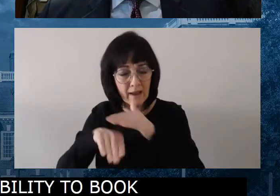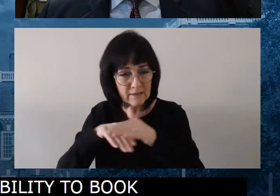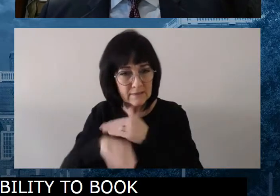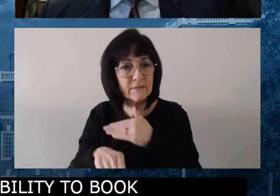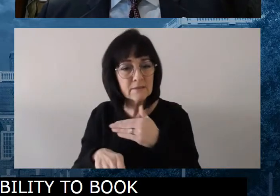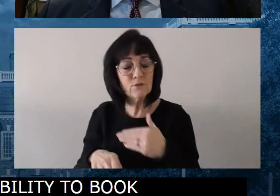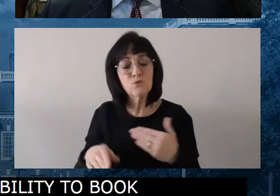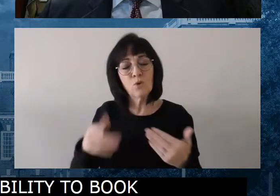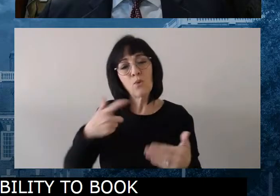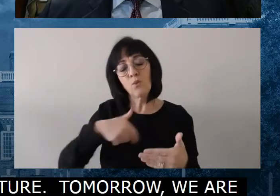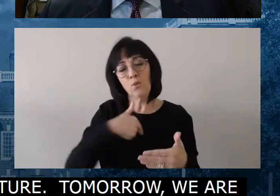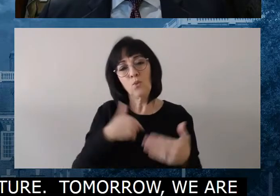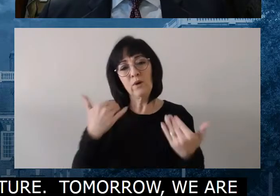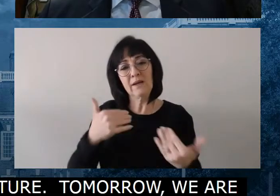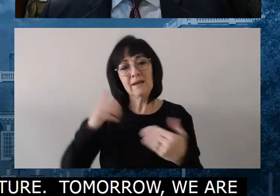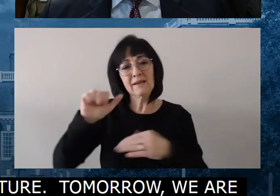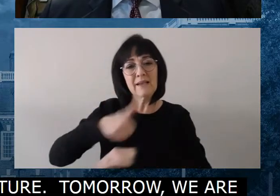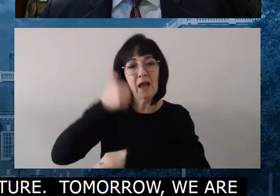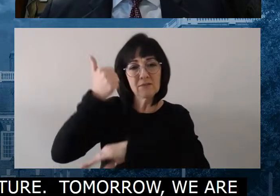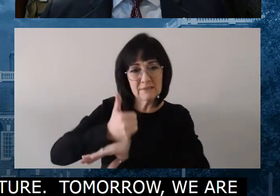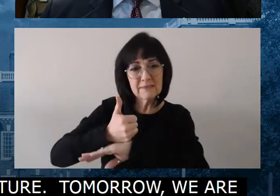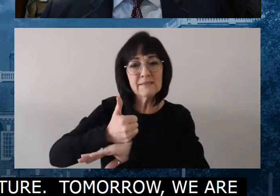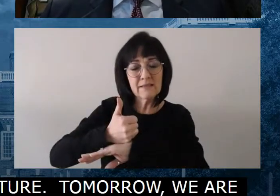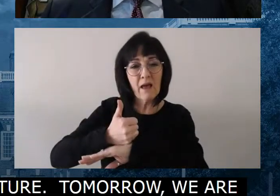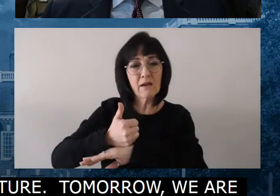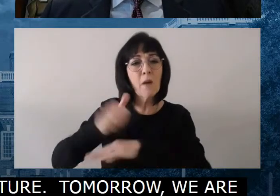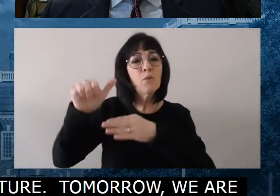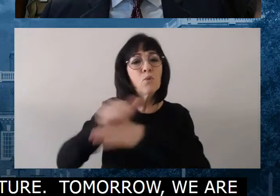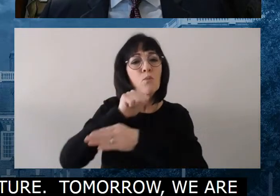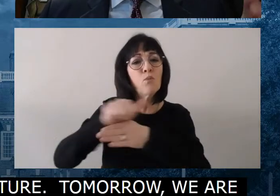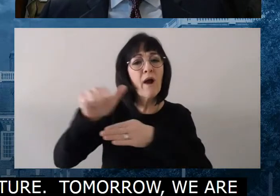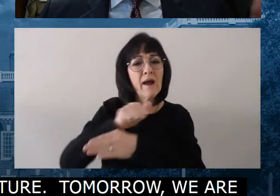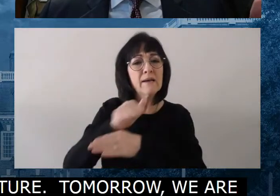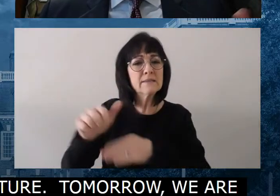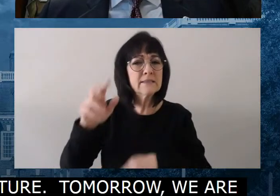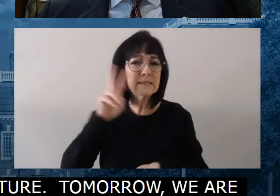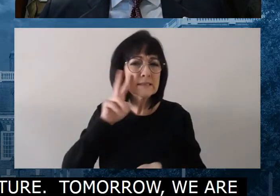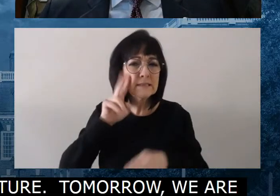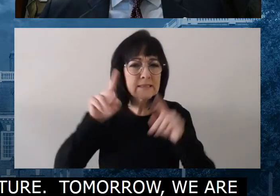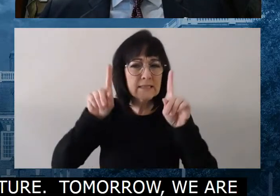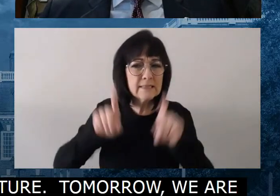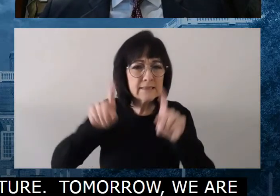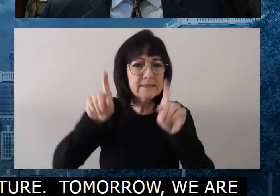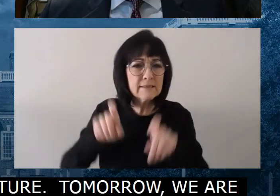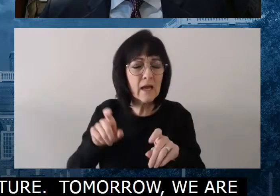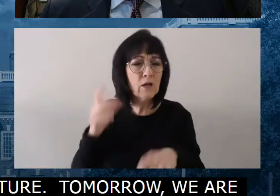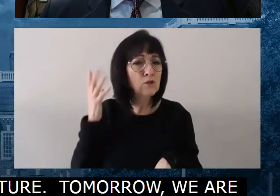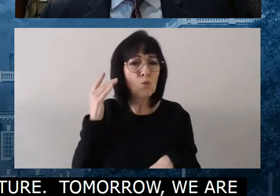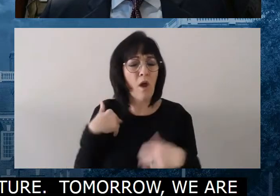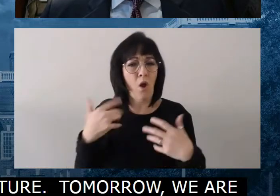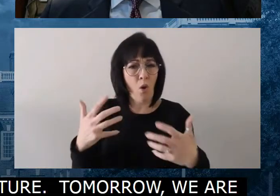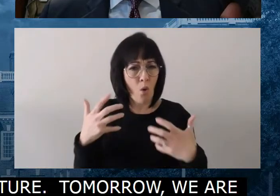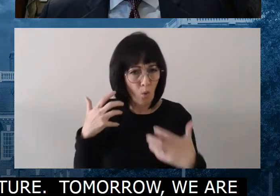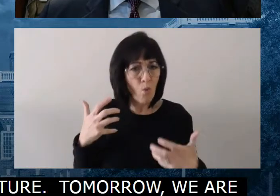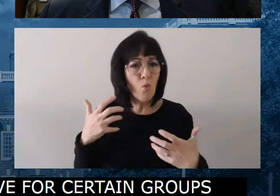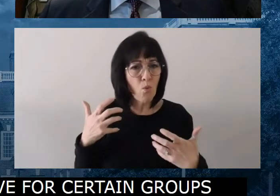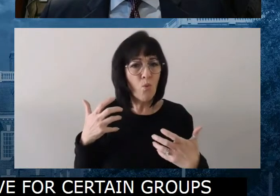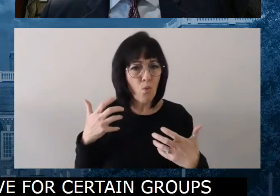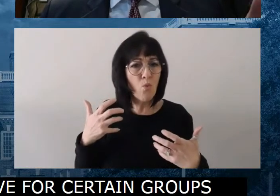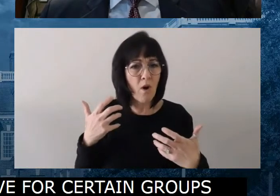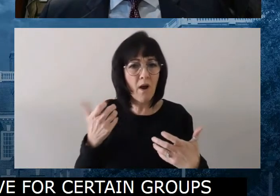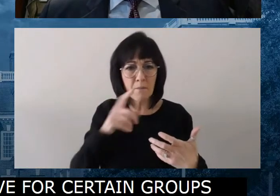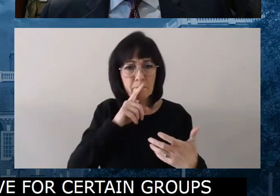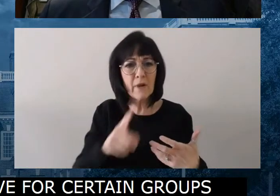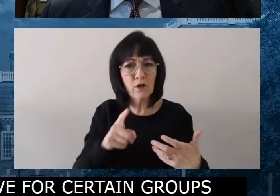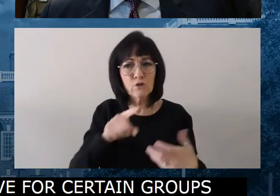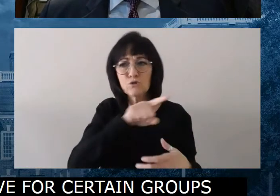certain groups. We'll have some report out on that next week. Really trying to get to that 65 older and 50 and older community that might not be signing up for the